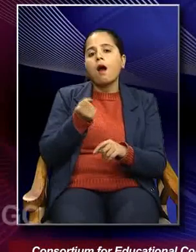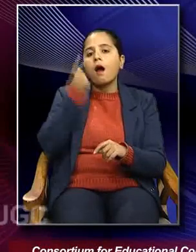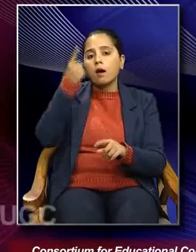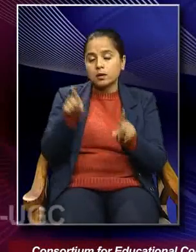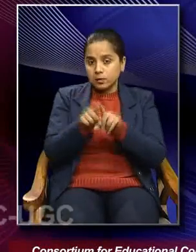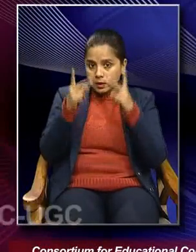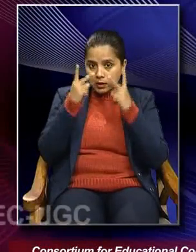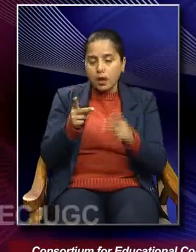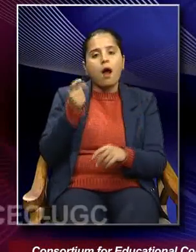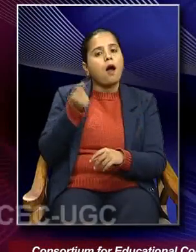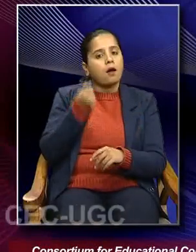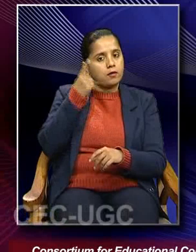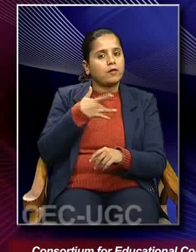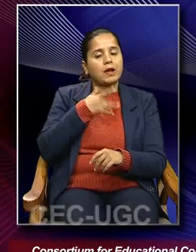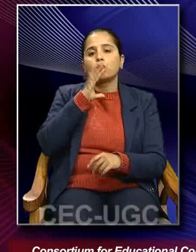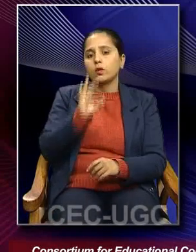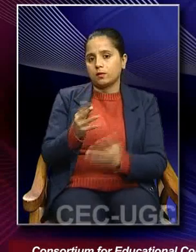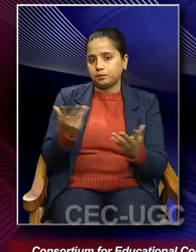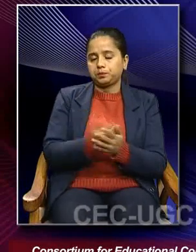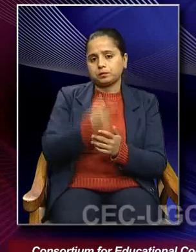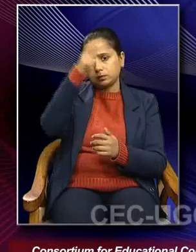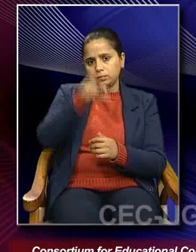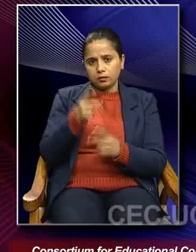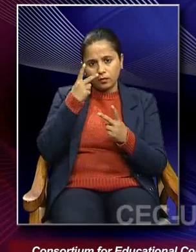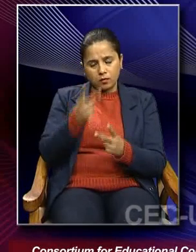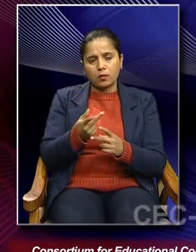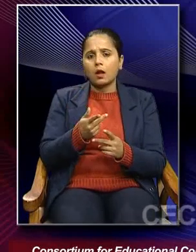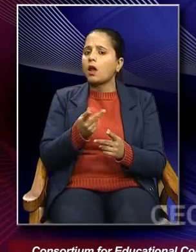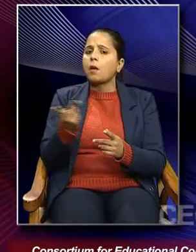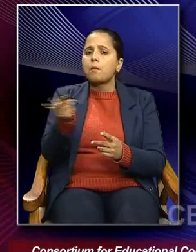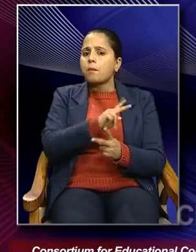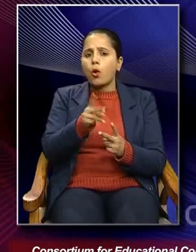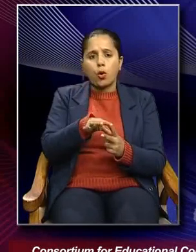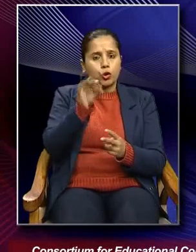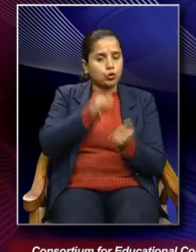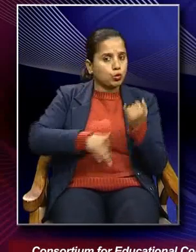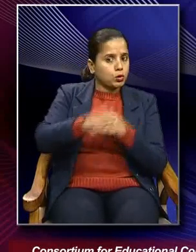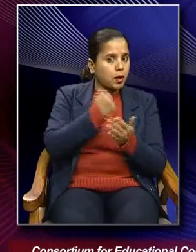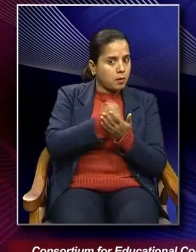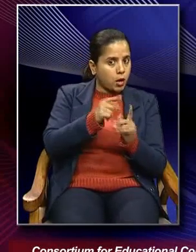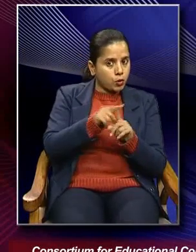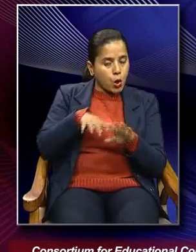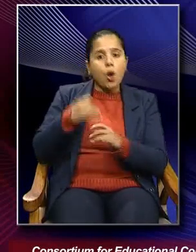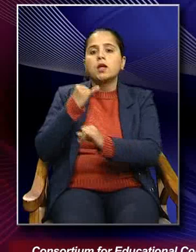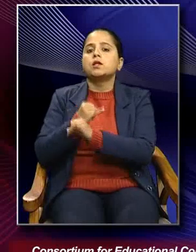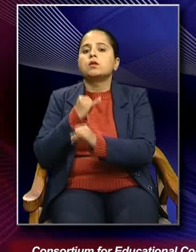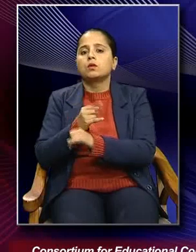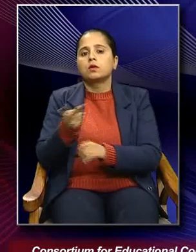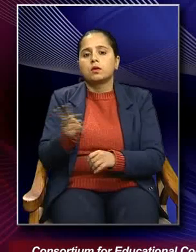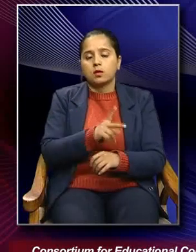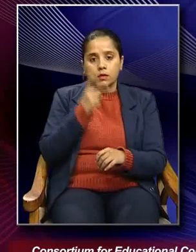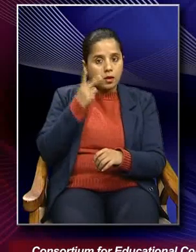understanding reality. People see either a social practice or an institution as